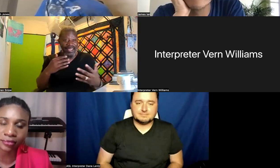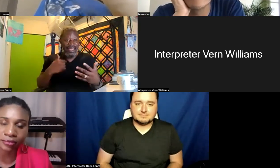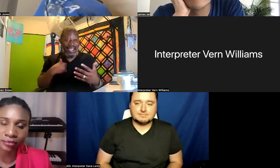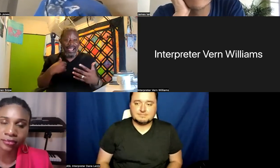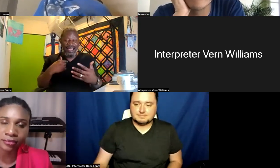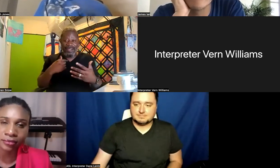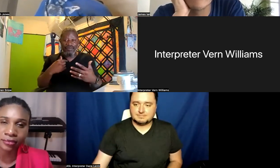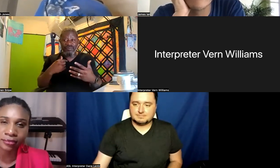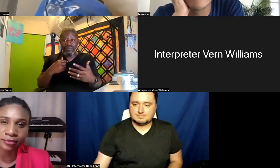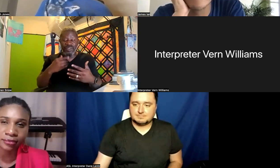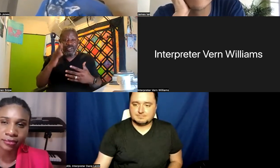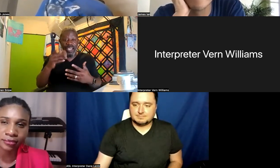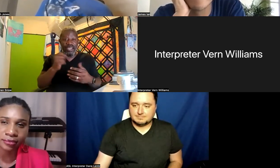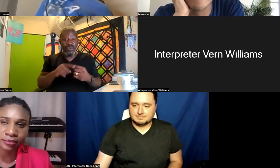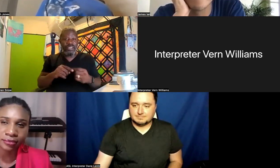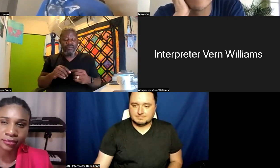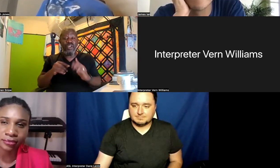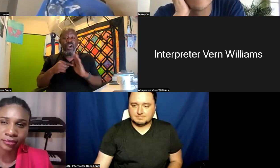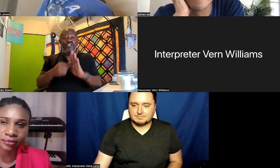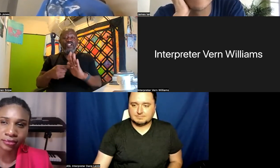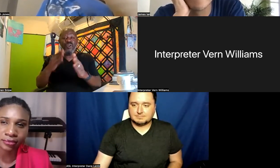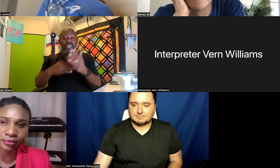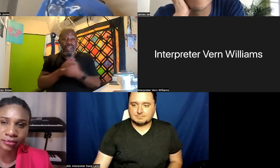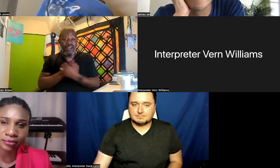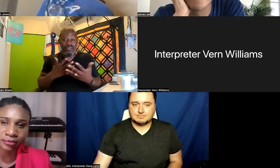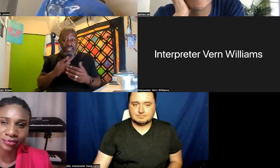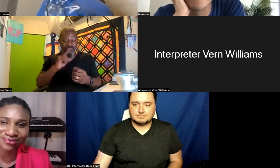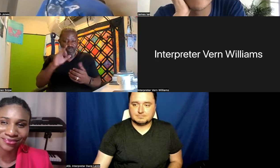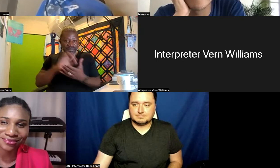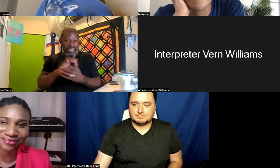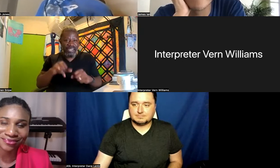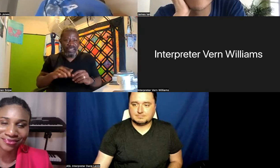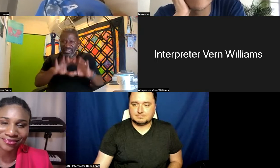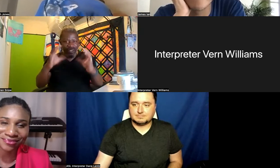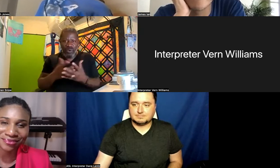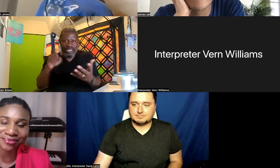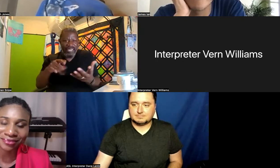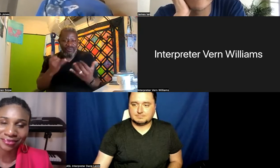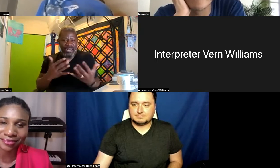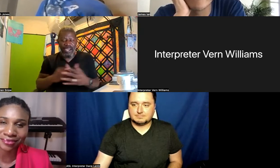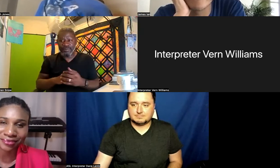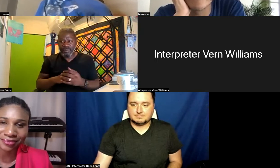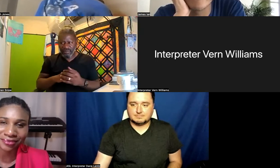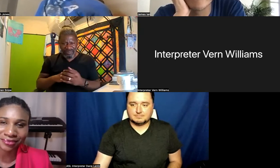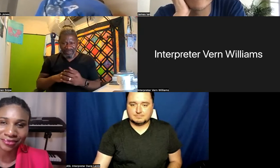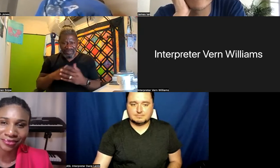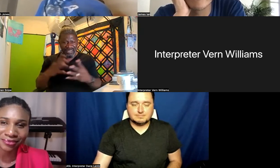why I created with show some love. And I really believe in that. This is the world that needs it right